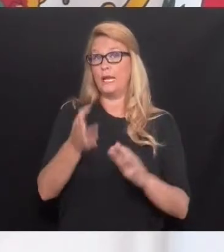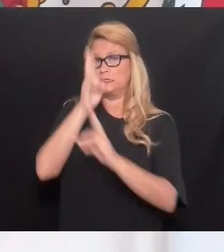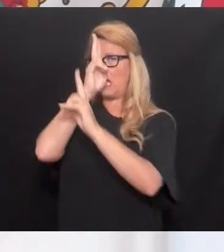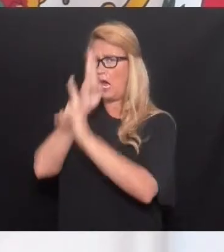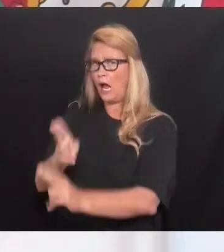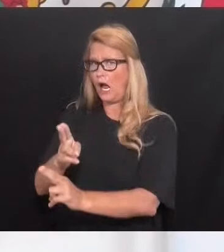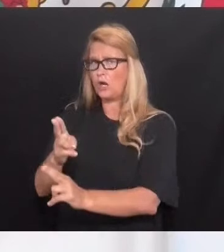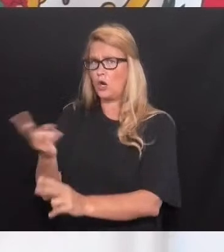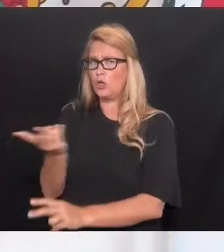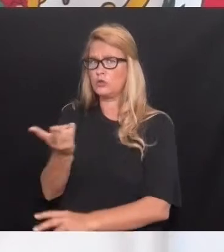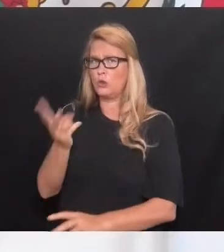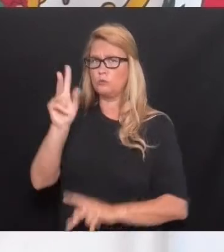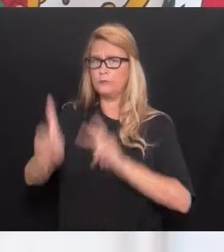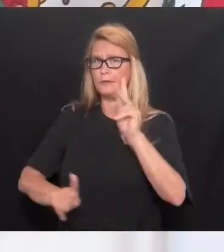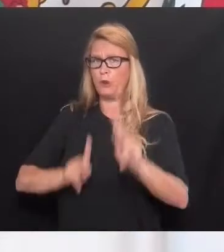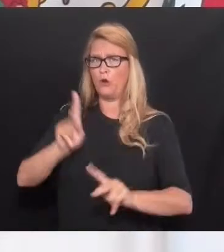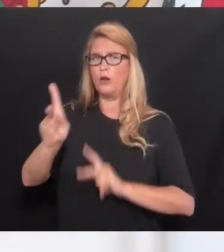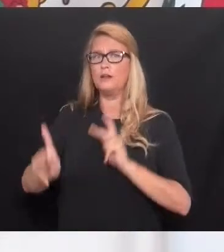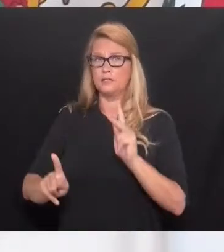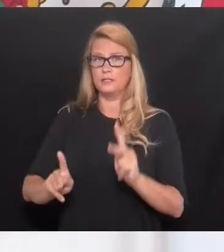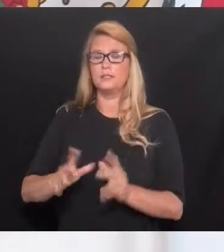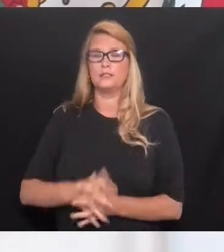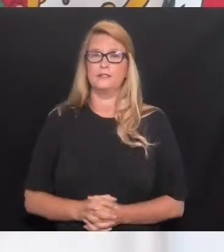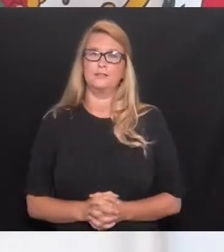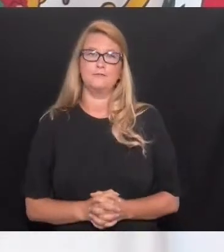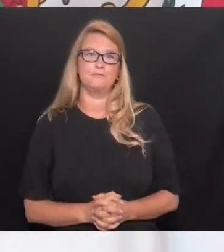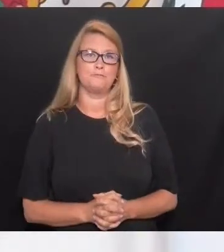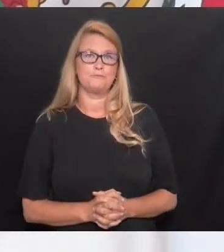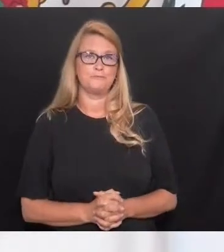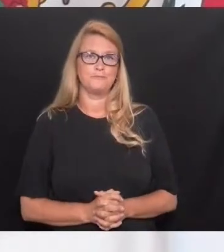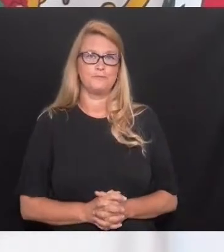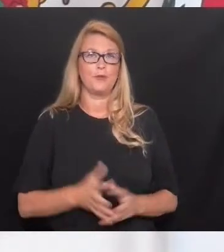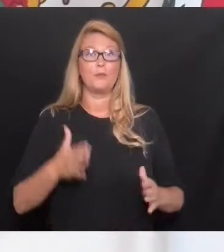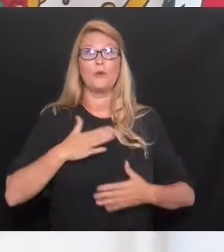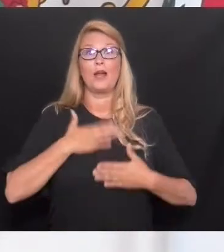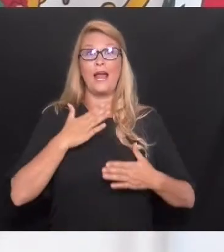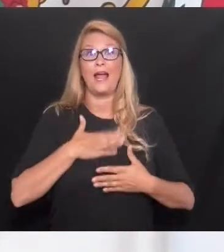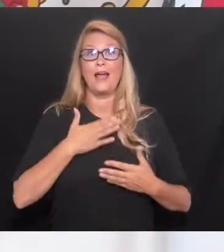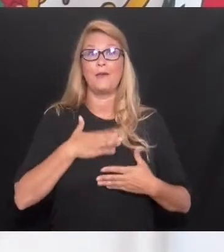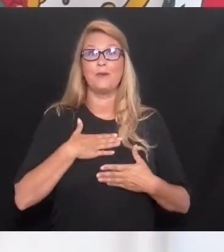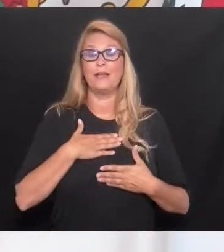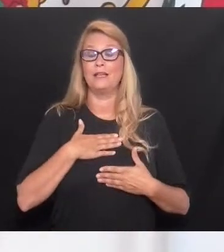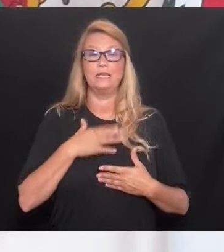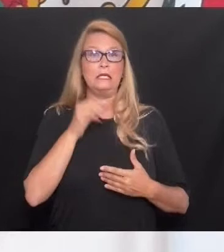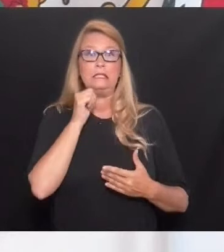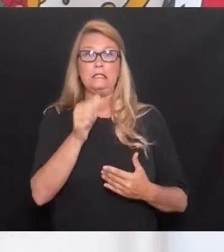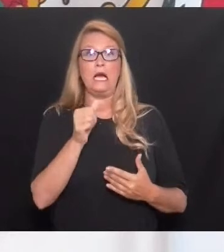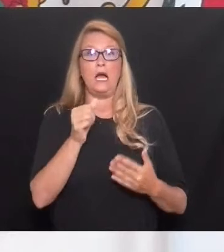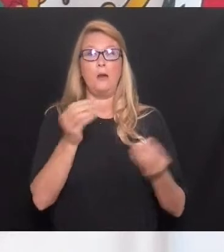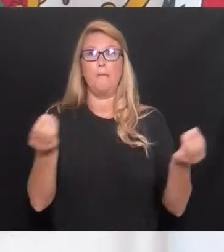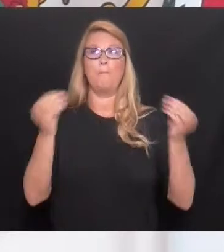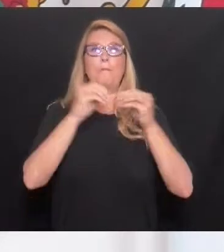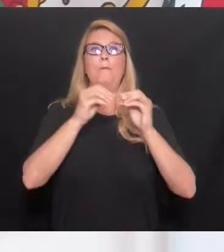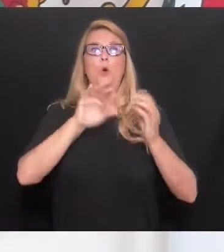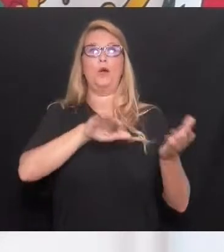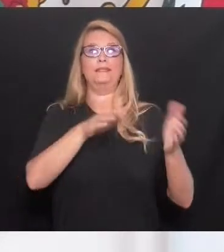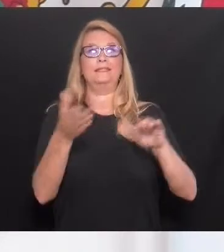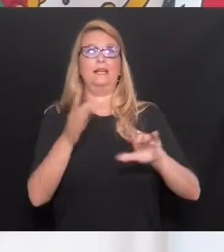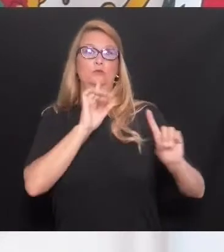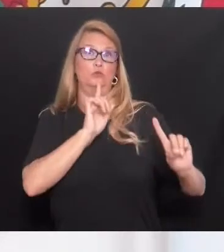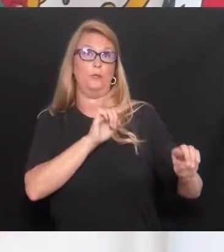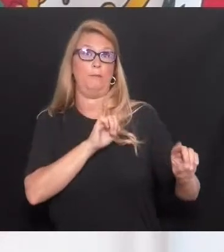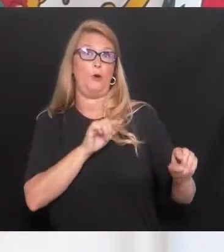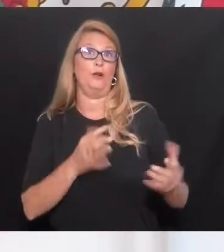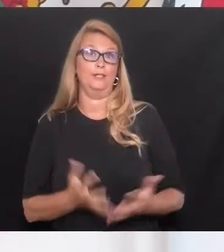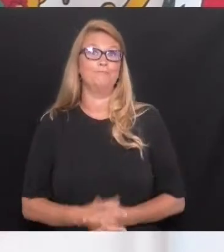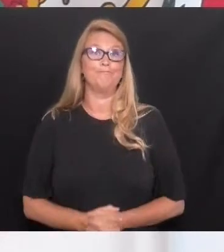these folks and everything, but we're happy that we didn't have an additional death that we have to report since last Thursday, and